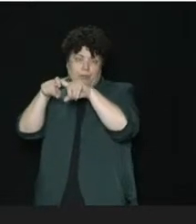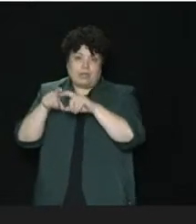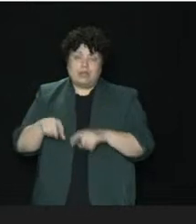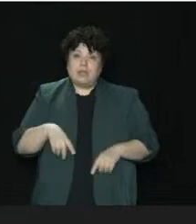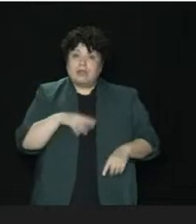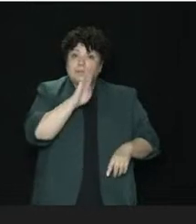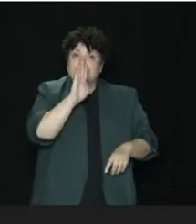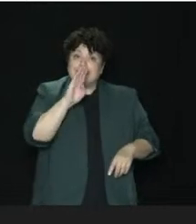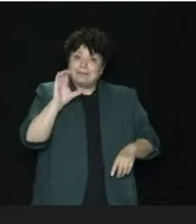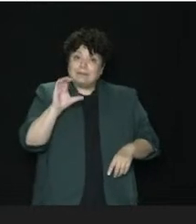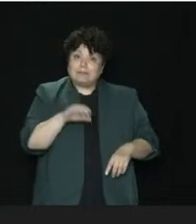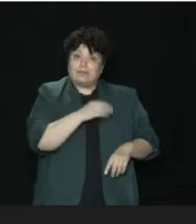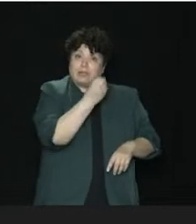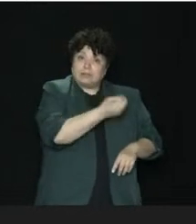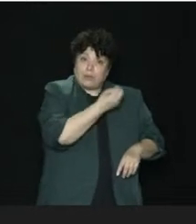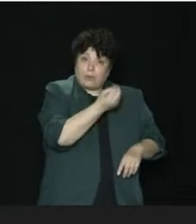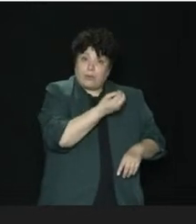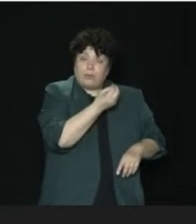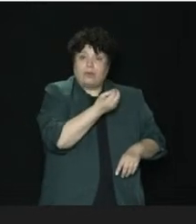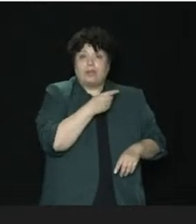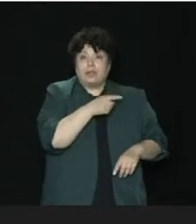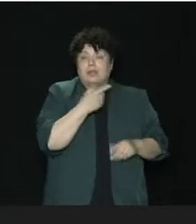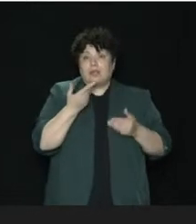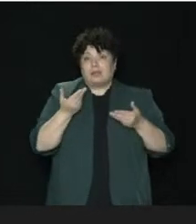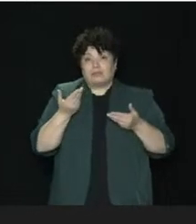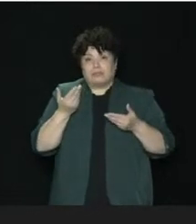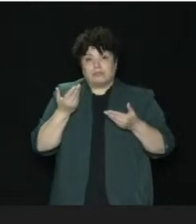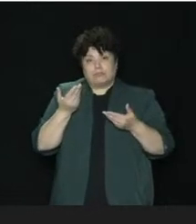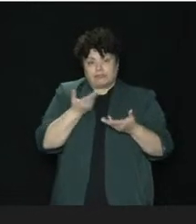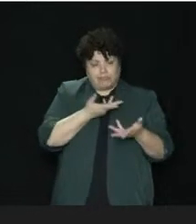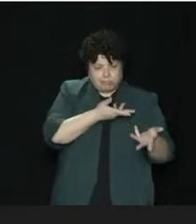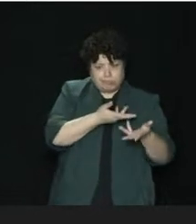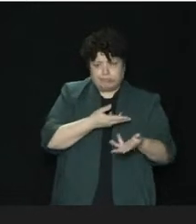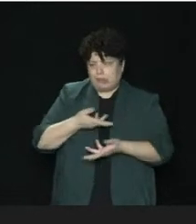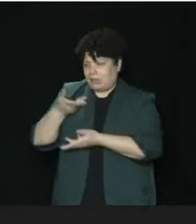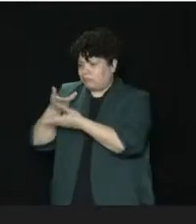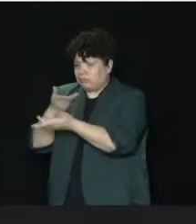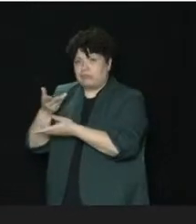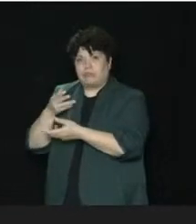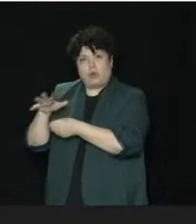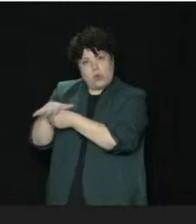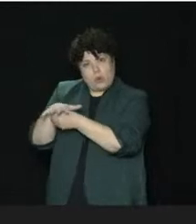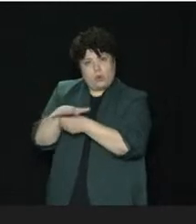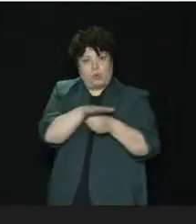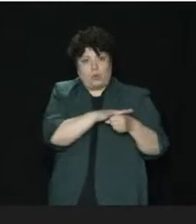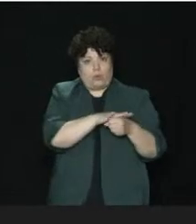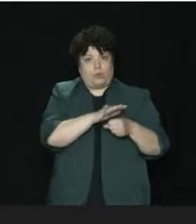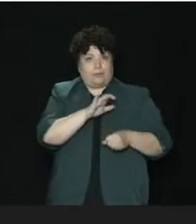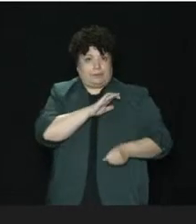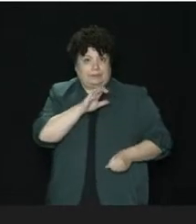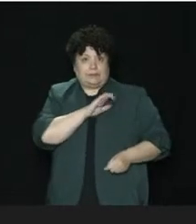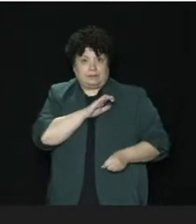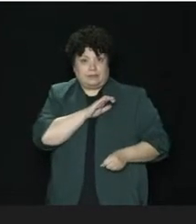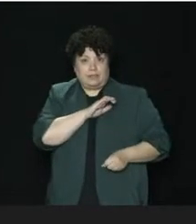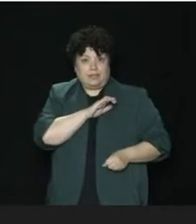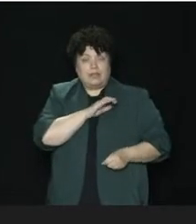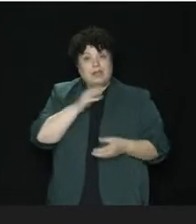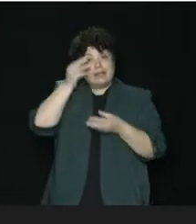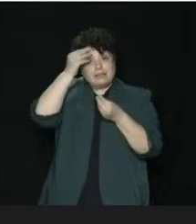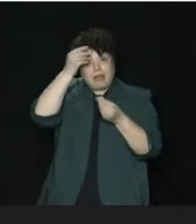and in Ontario, we are working very closely with local authorities, and we have the